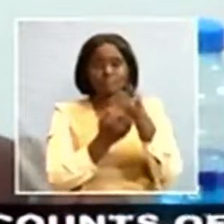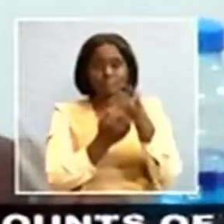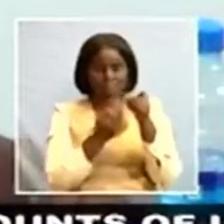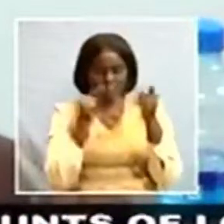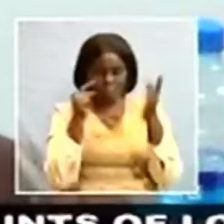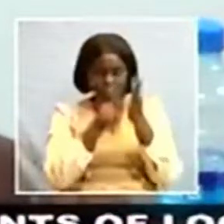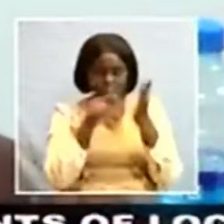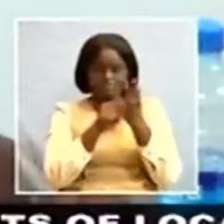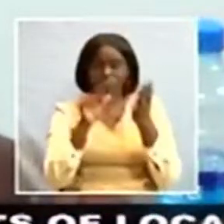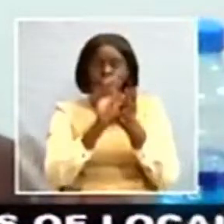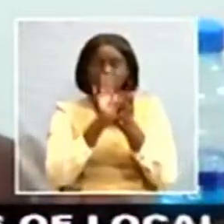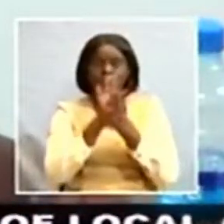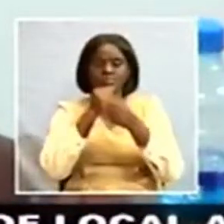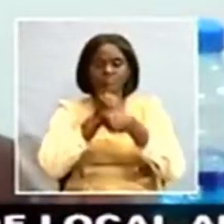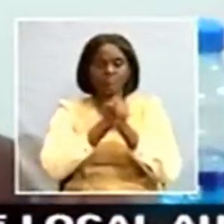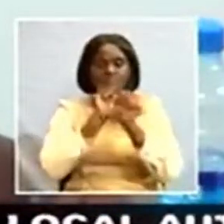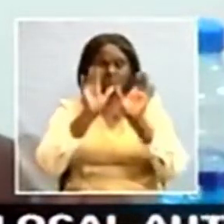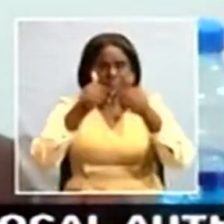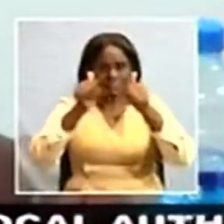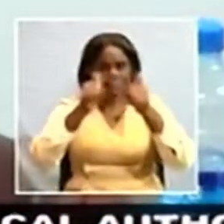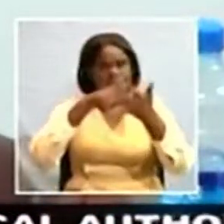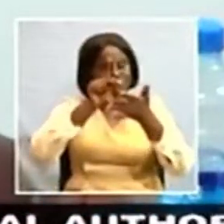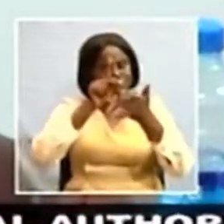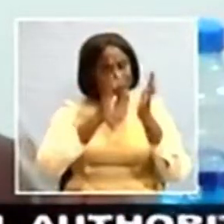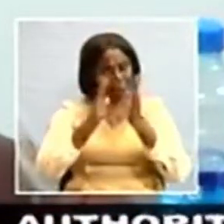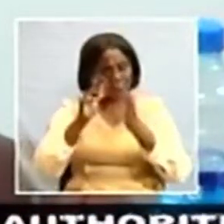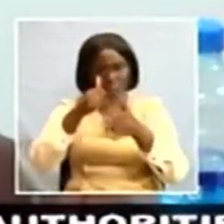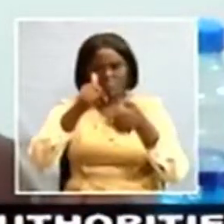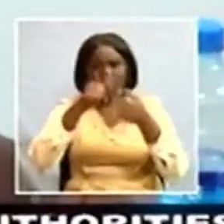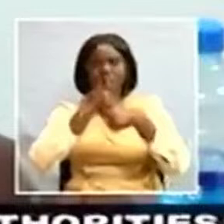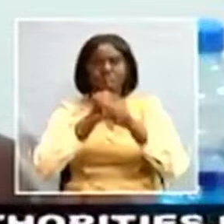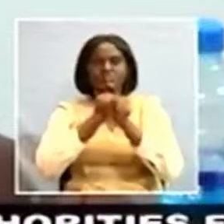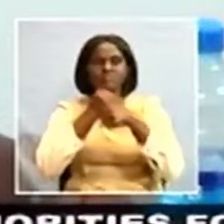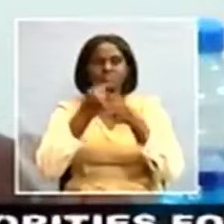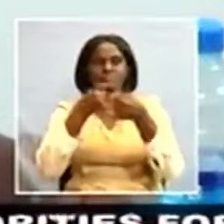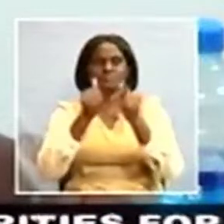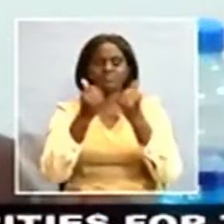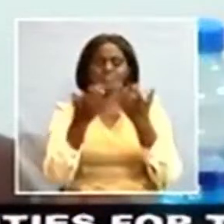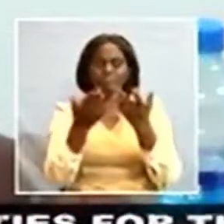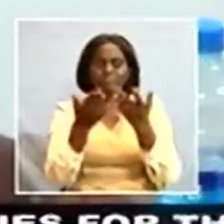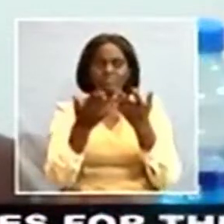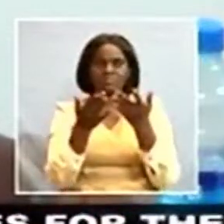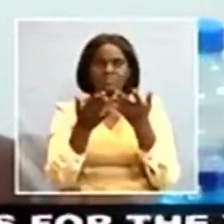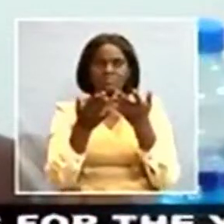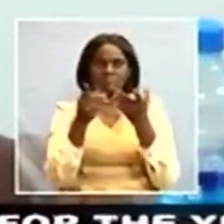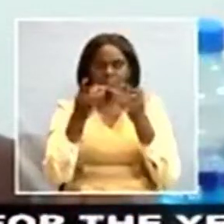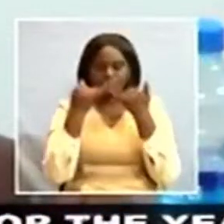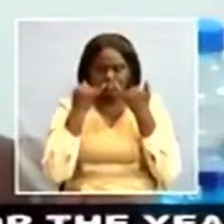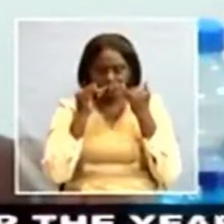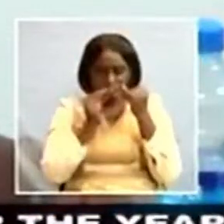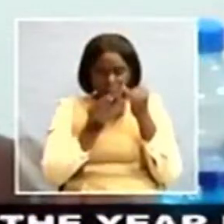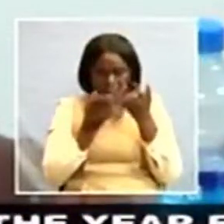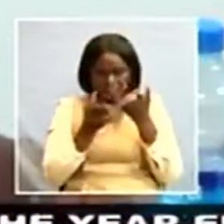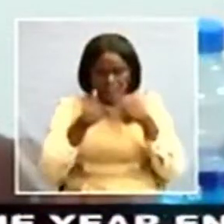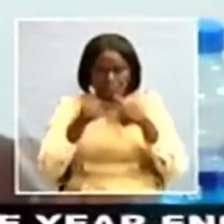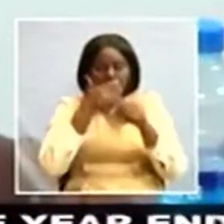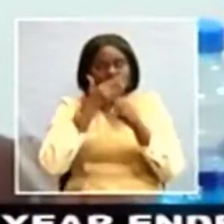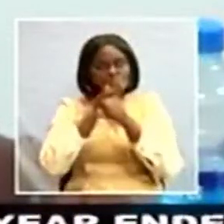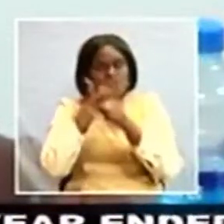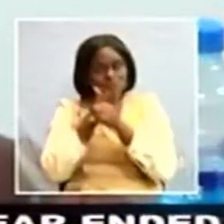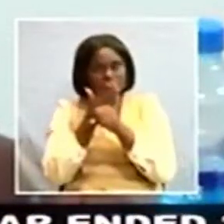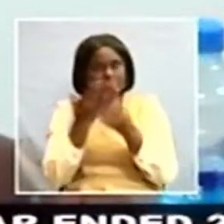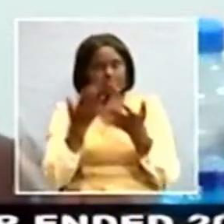This document was made by yourselves. The payment plan was made by yourselves. You are telling this committee that you are